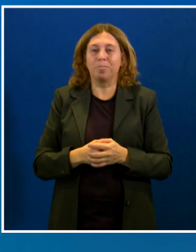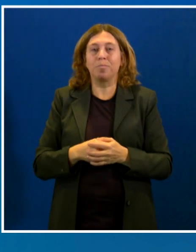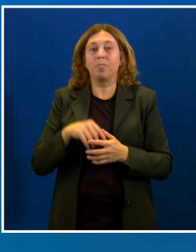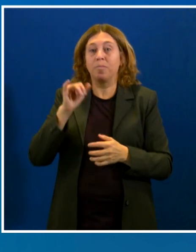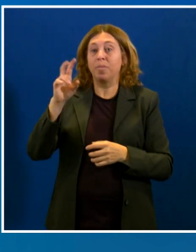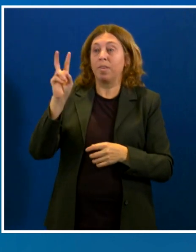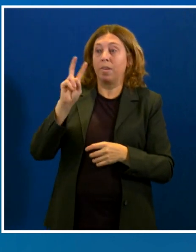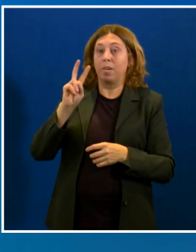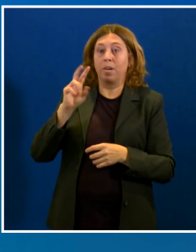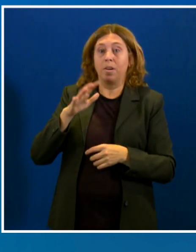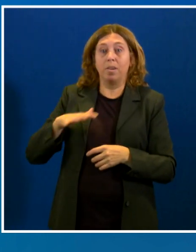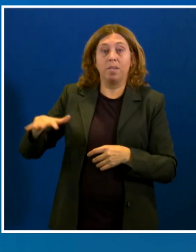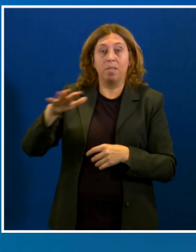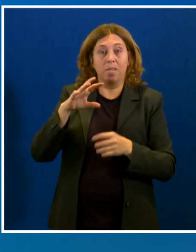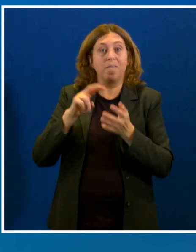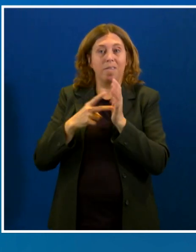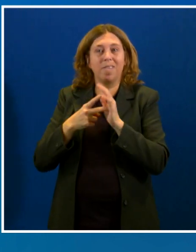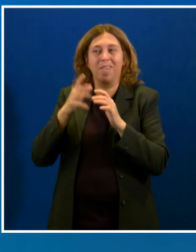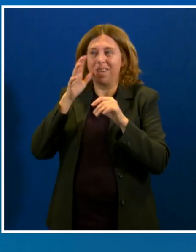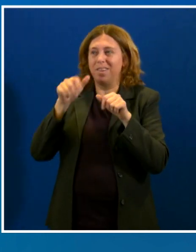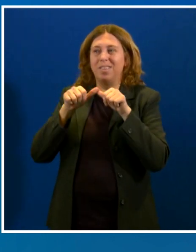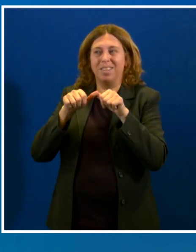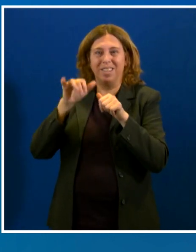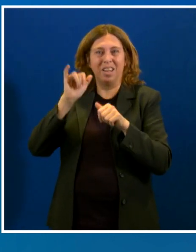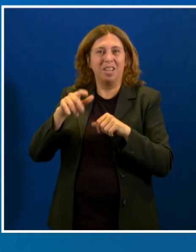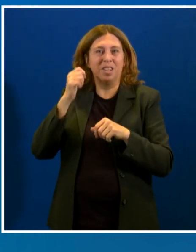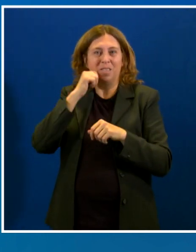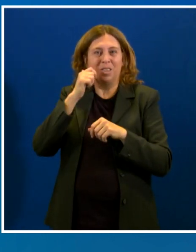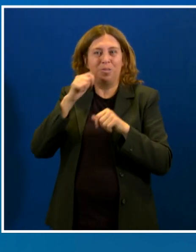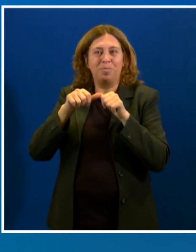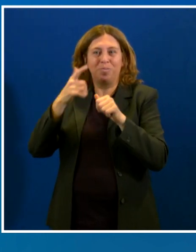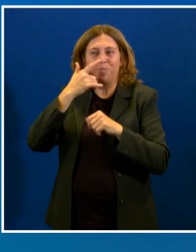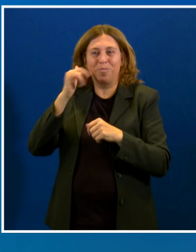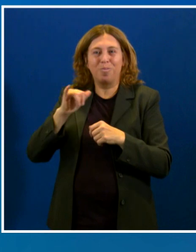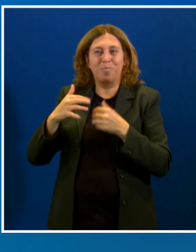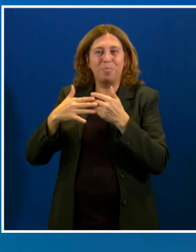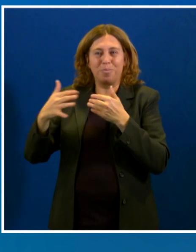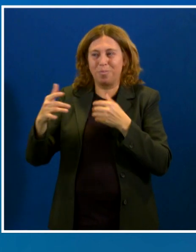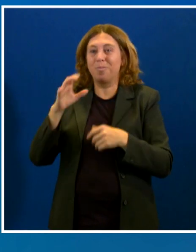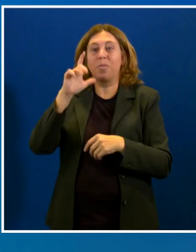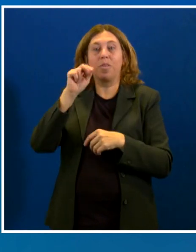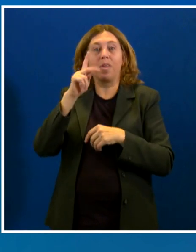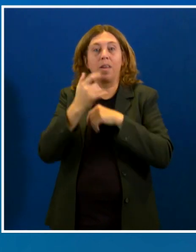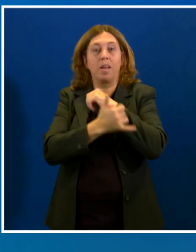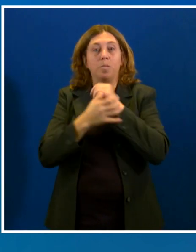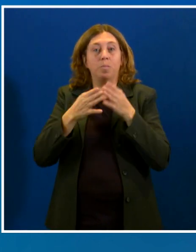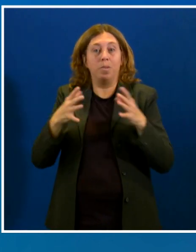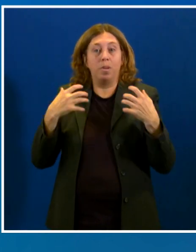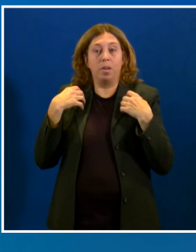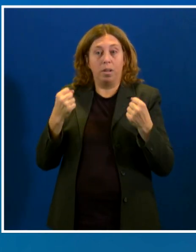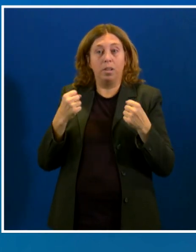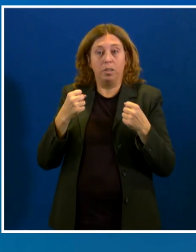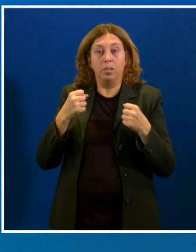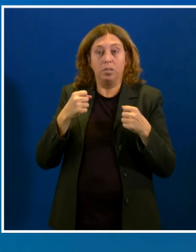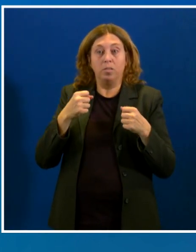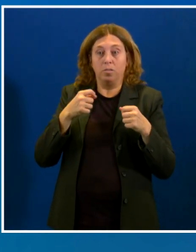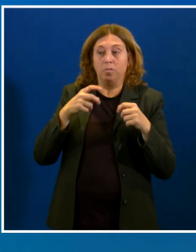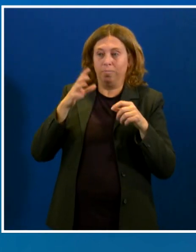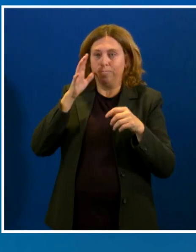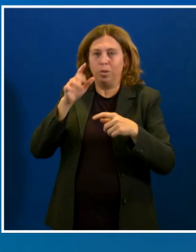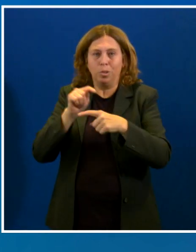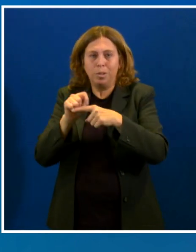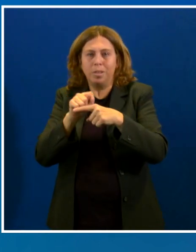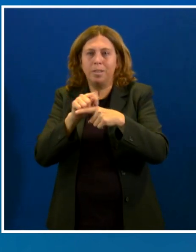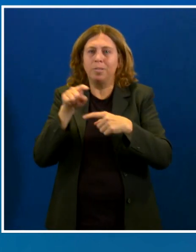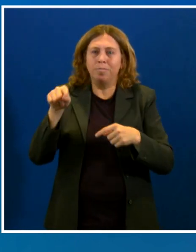management and the operation site, and Clark County Public Health will oversee the training and provide all the necessary health and